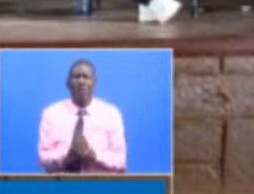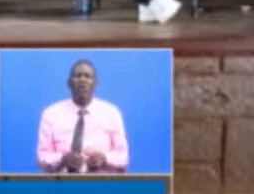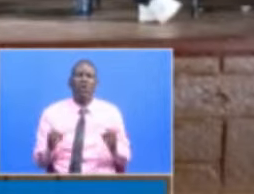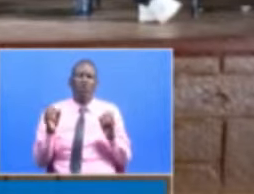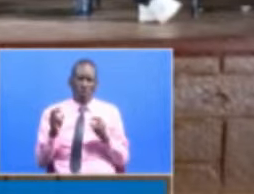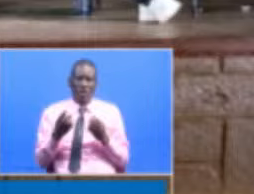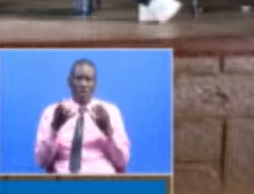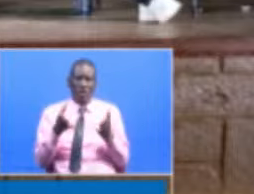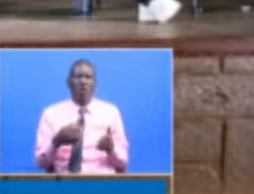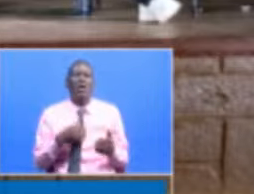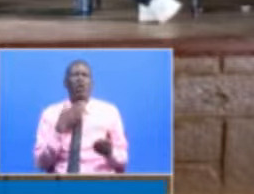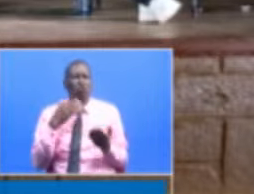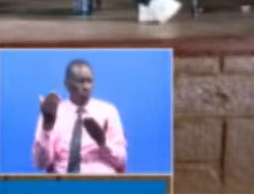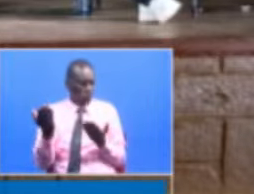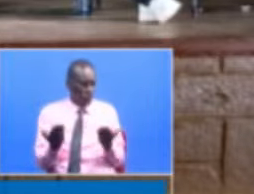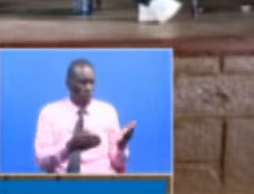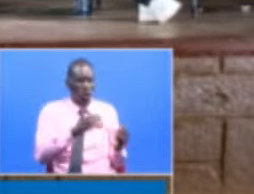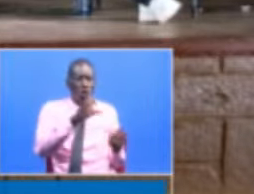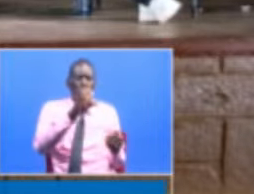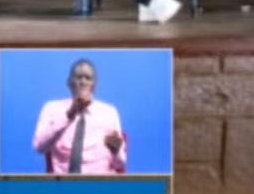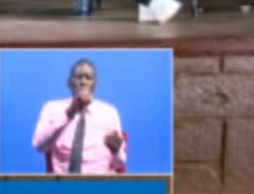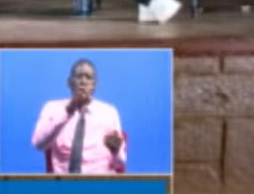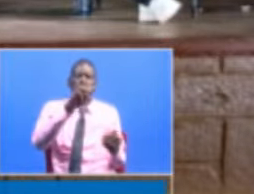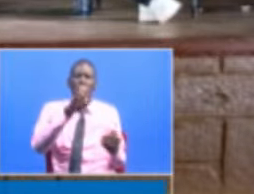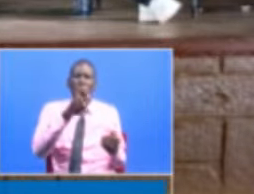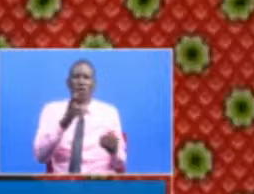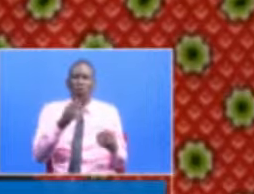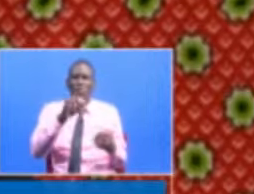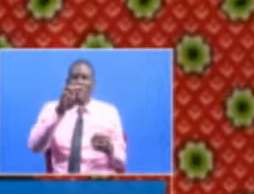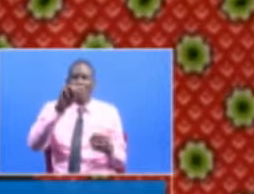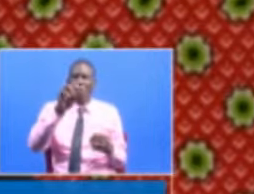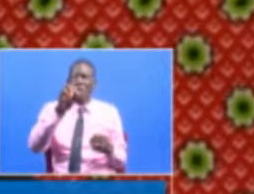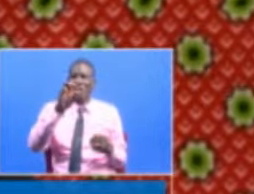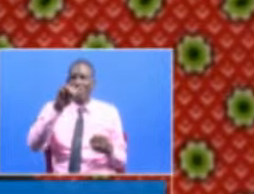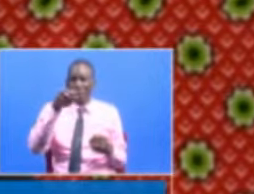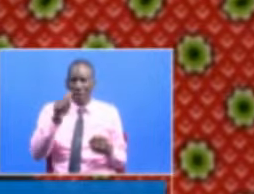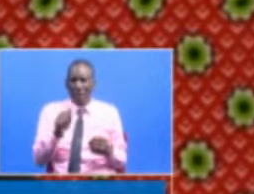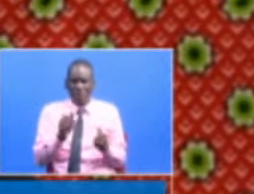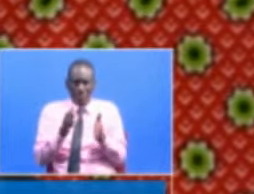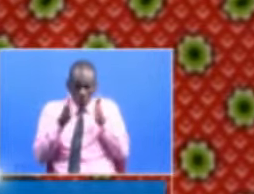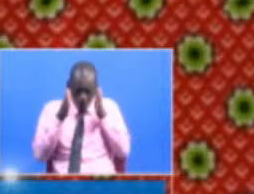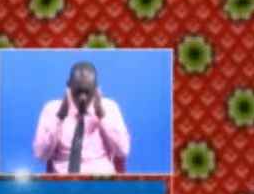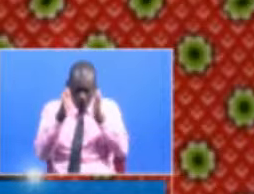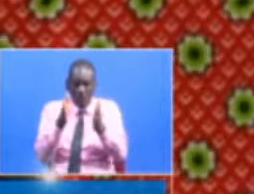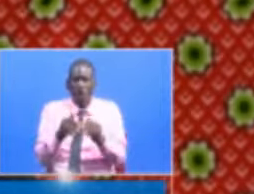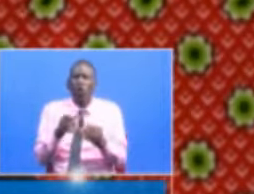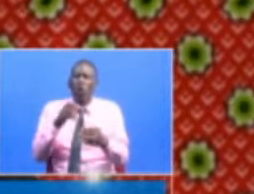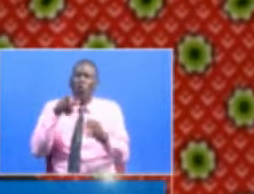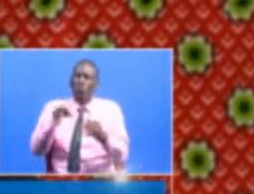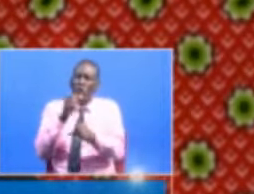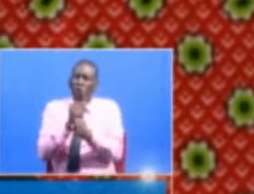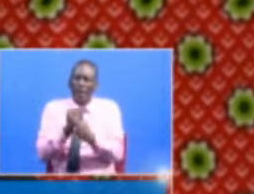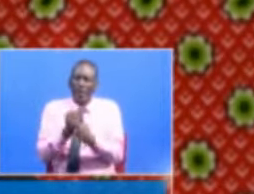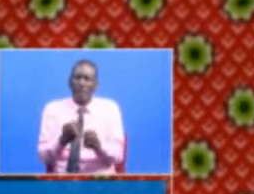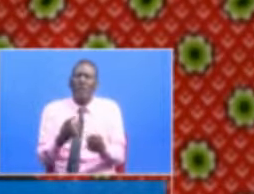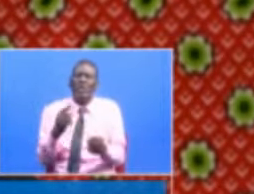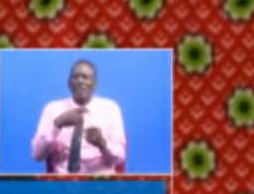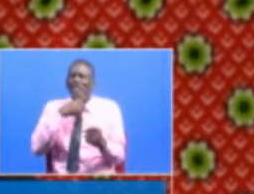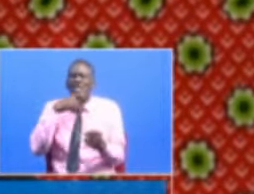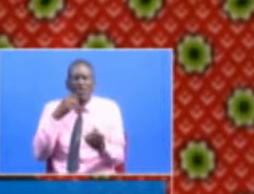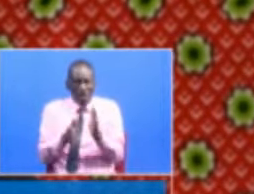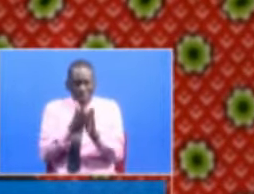now I'd like to bring in Omar from NDMS perspective. The work you do largely responds to the drought emergency. Why are we still in a